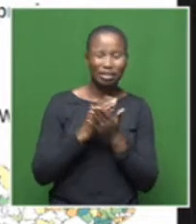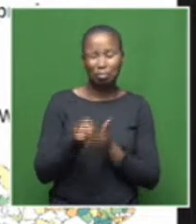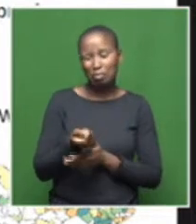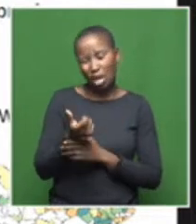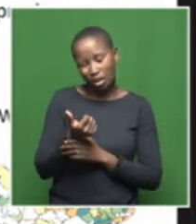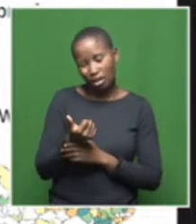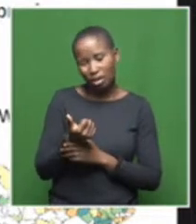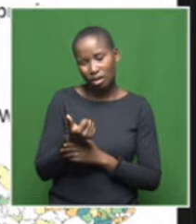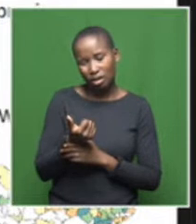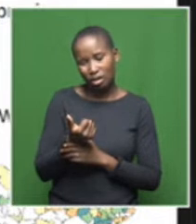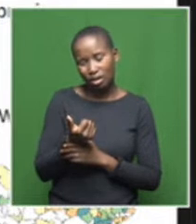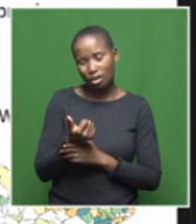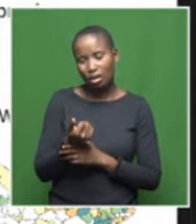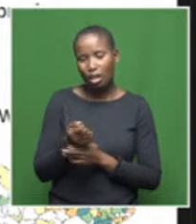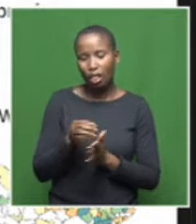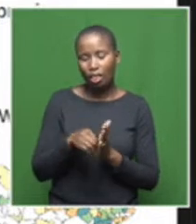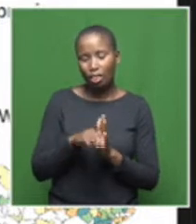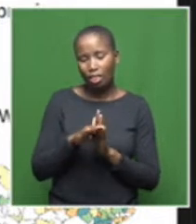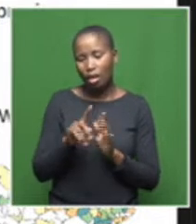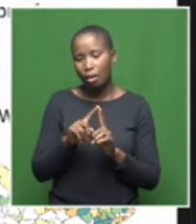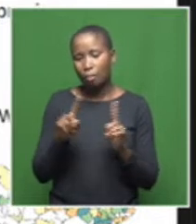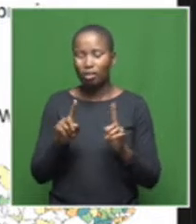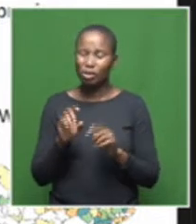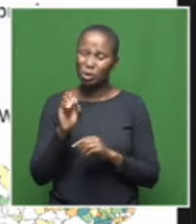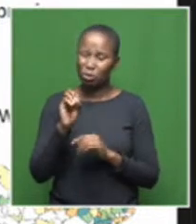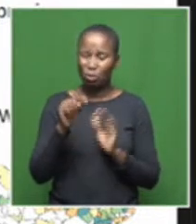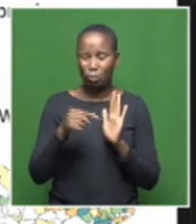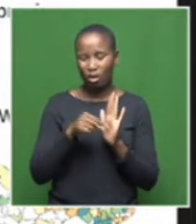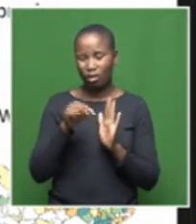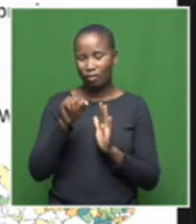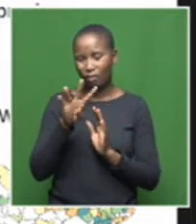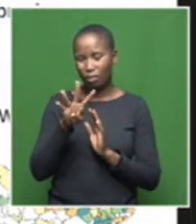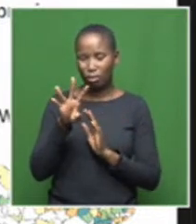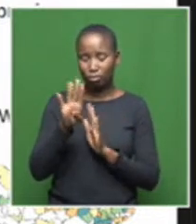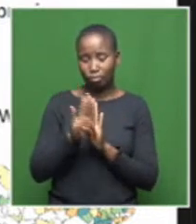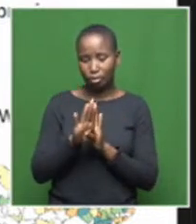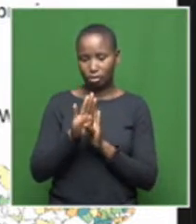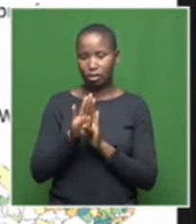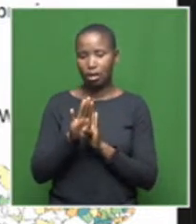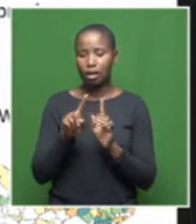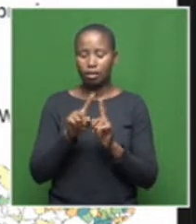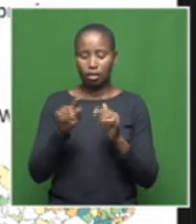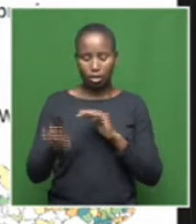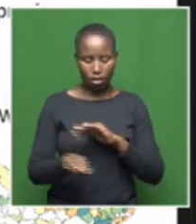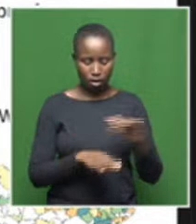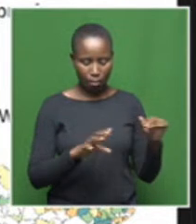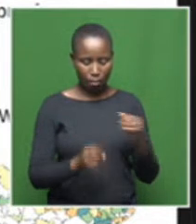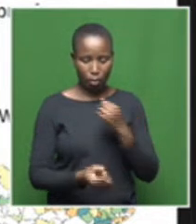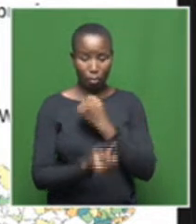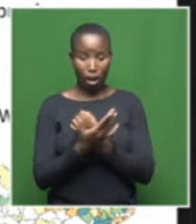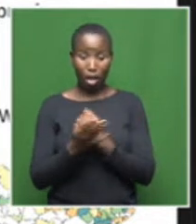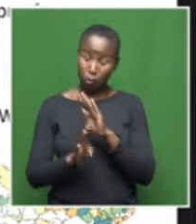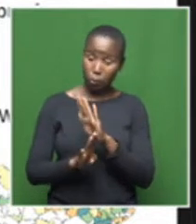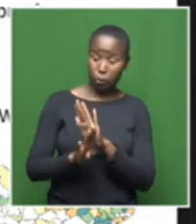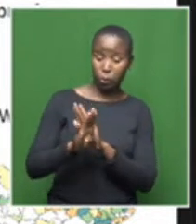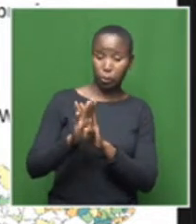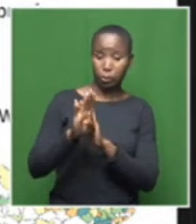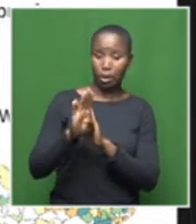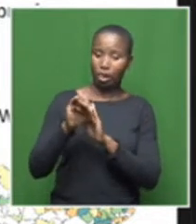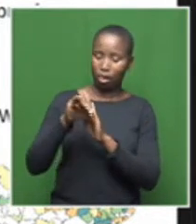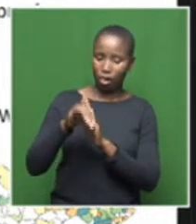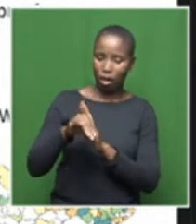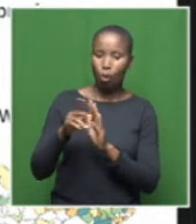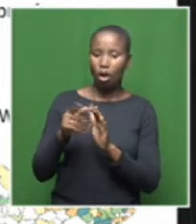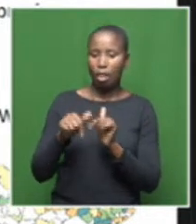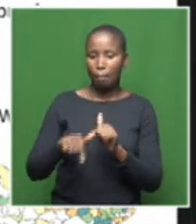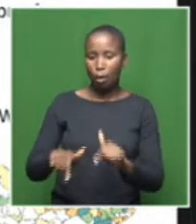but really this is kind of negligible, just a 0.4 increase. Still highest in Mpumalanga, this is coming down, followed by Limpopo,